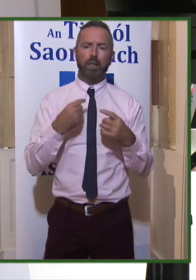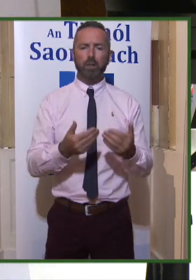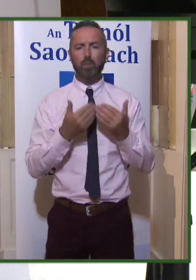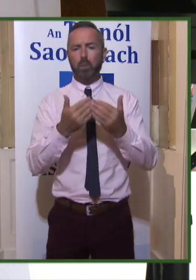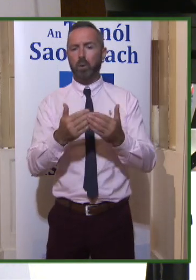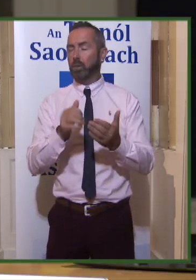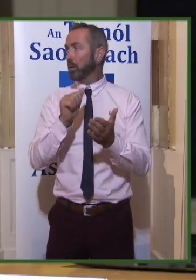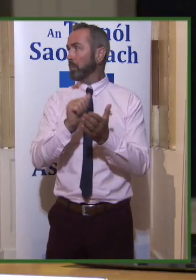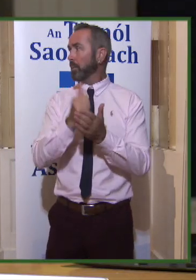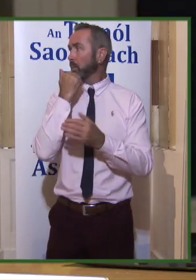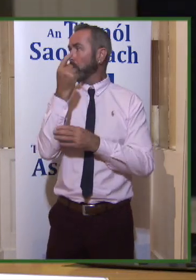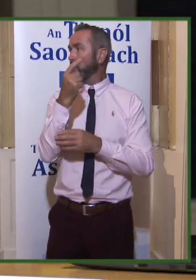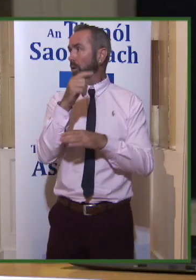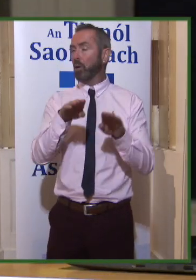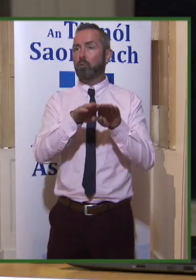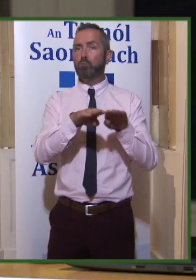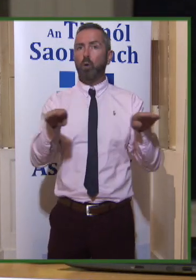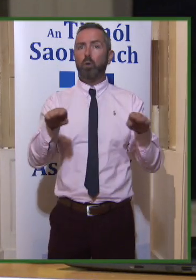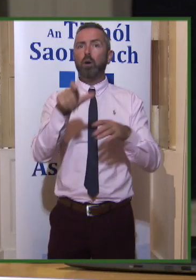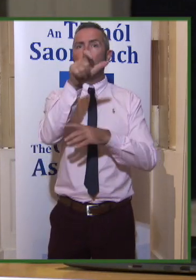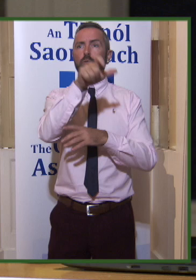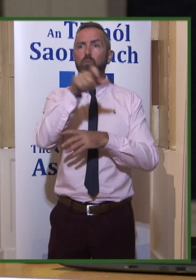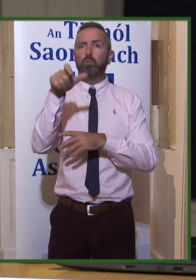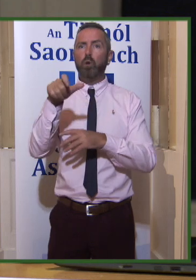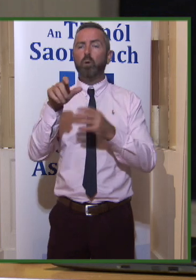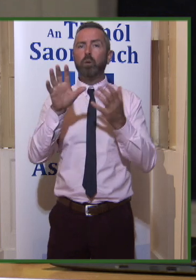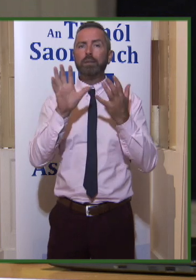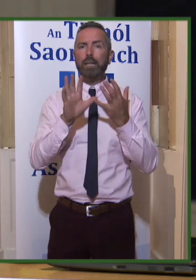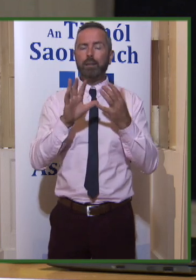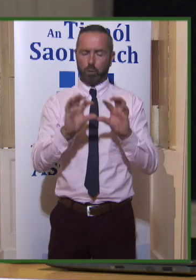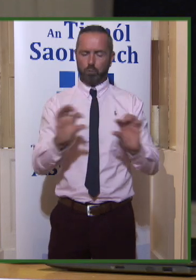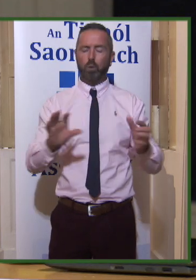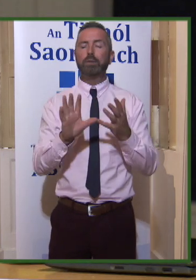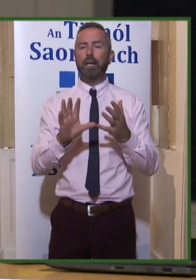You've got row 10. Proposal from Luke is that